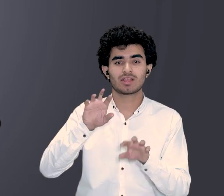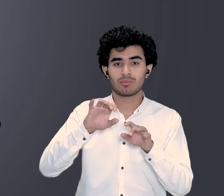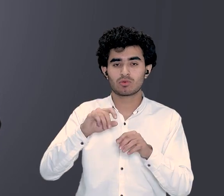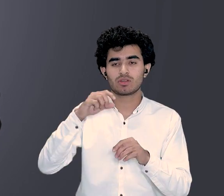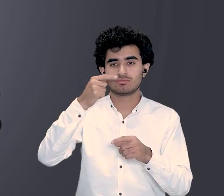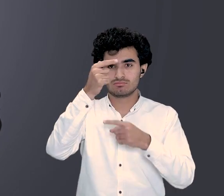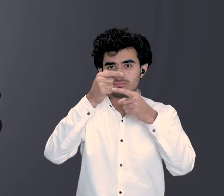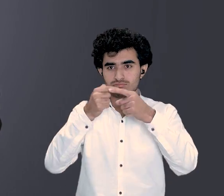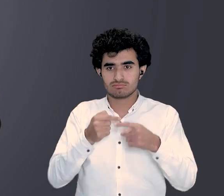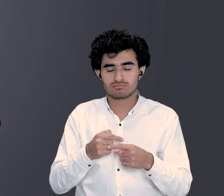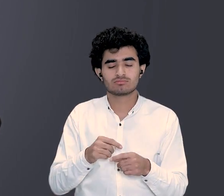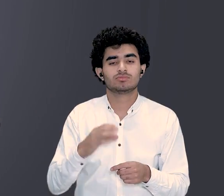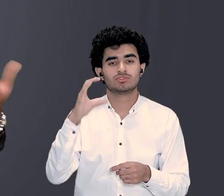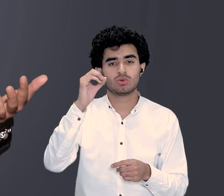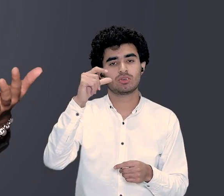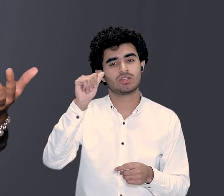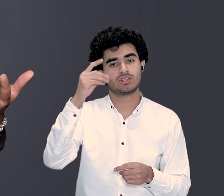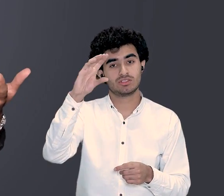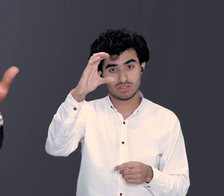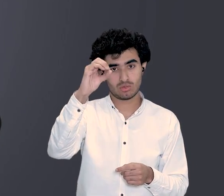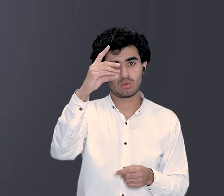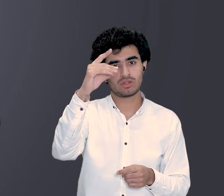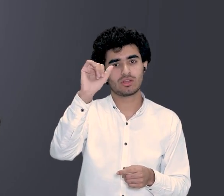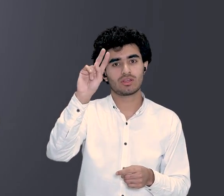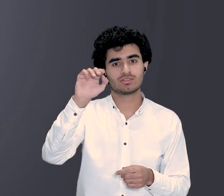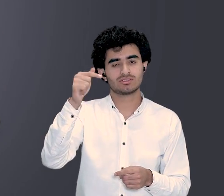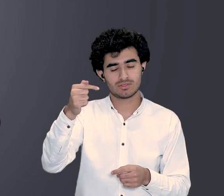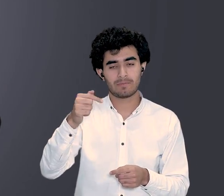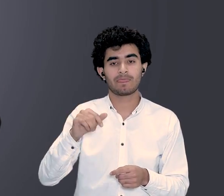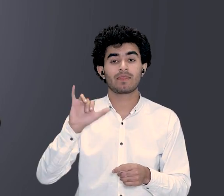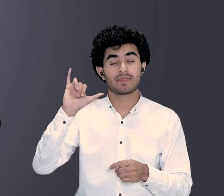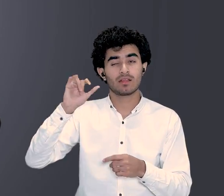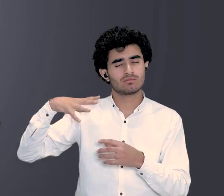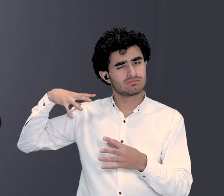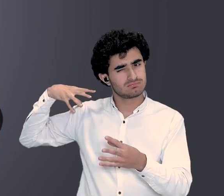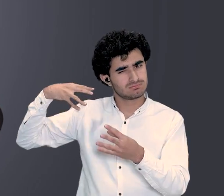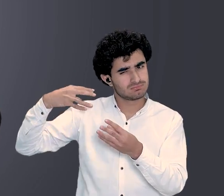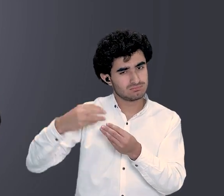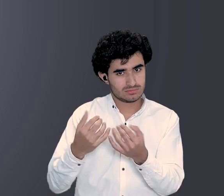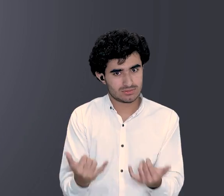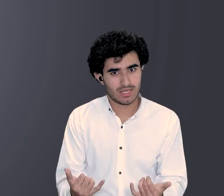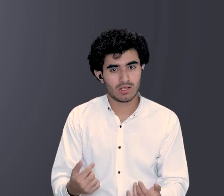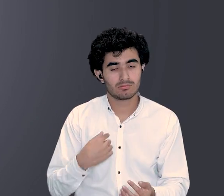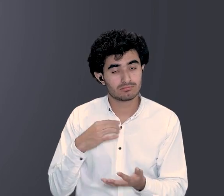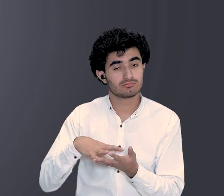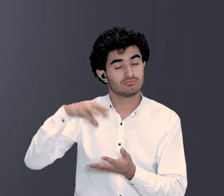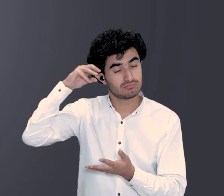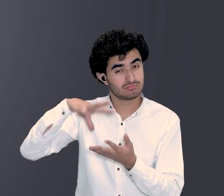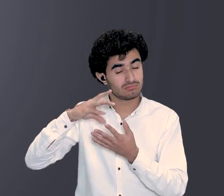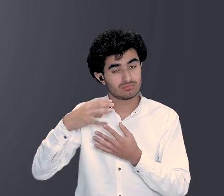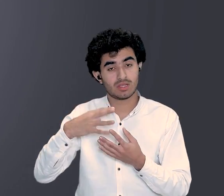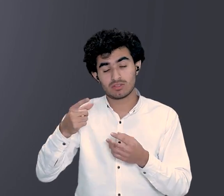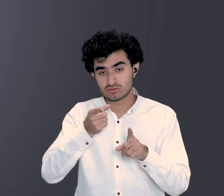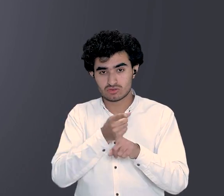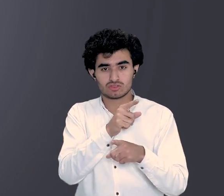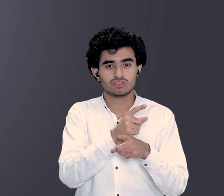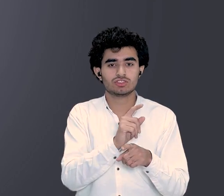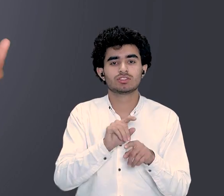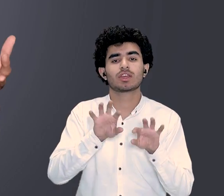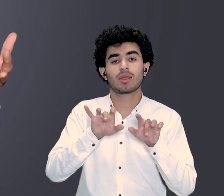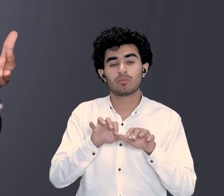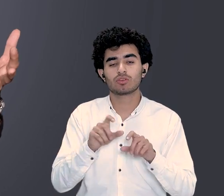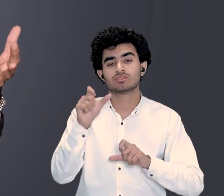over 50 years of experience in education and programming. One of the problems that